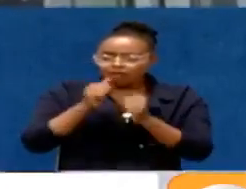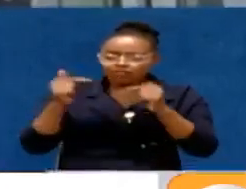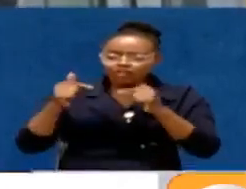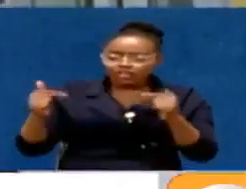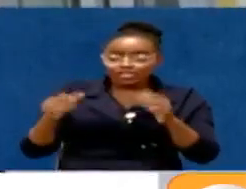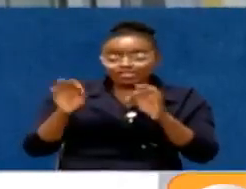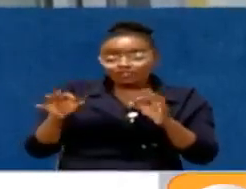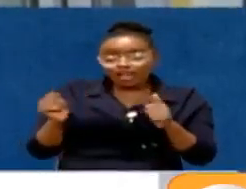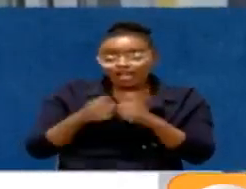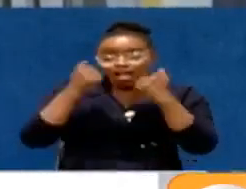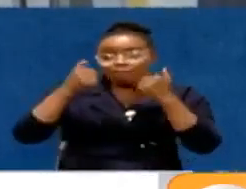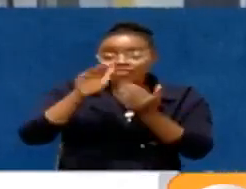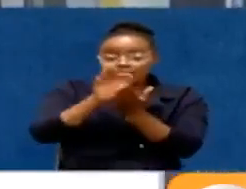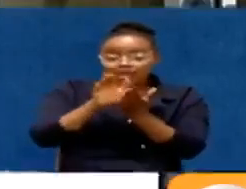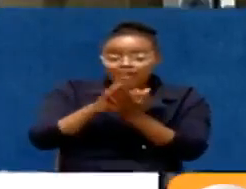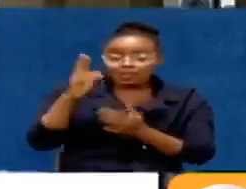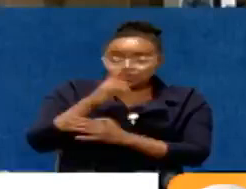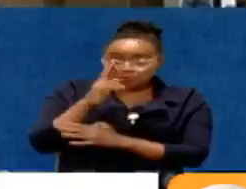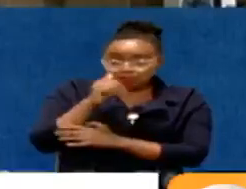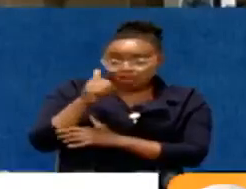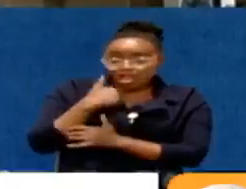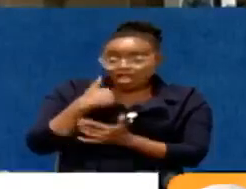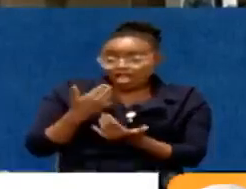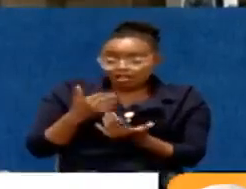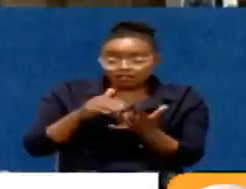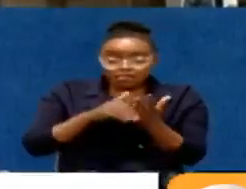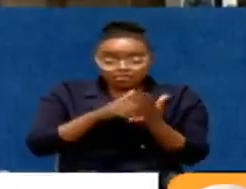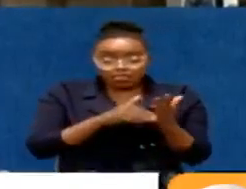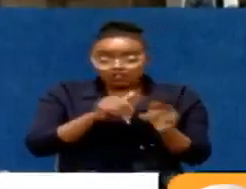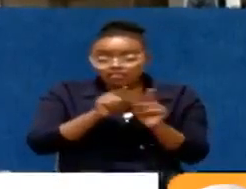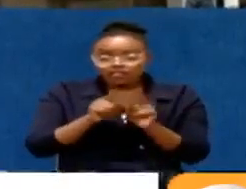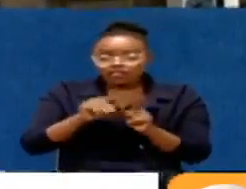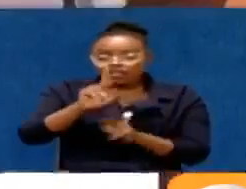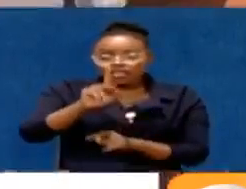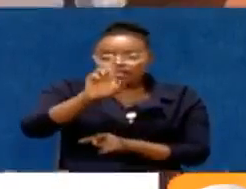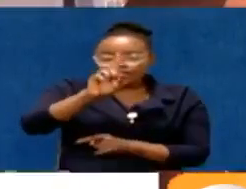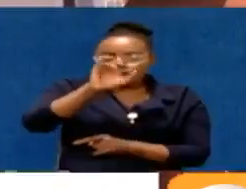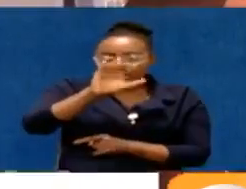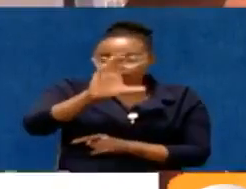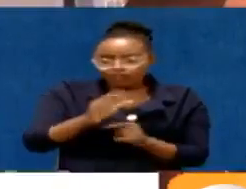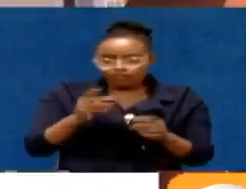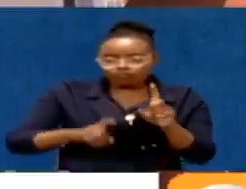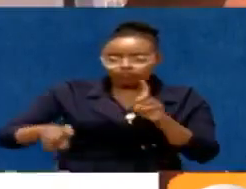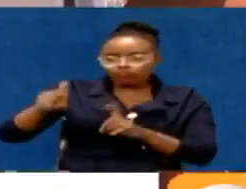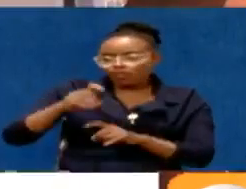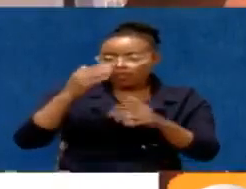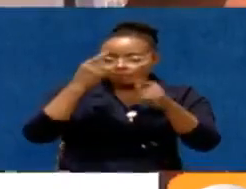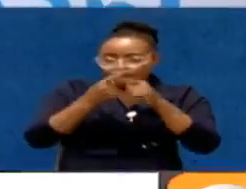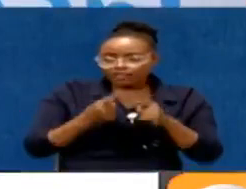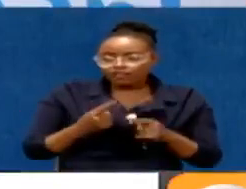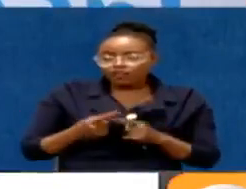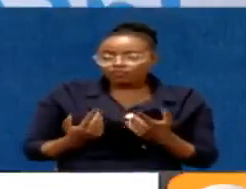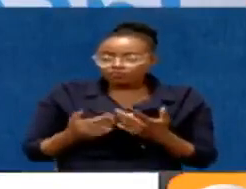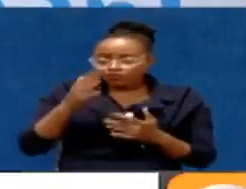against an exposure of 1 trillion shillings in case banks go under. This comes as KDIC increased the maximum deposit insurance cover